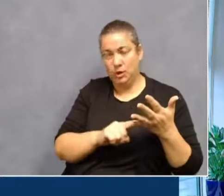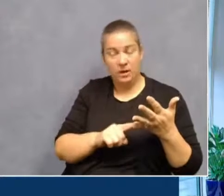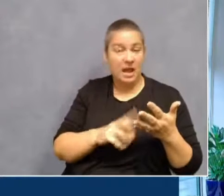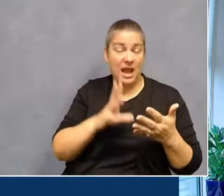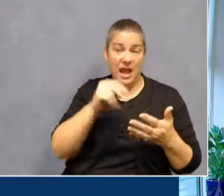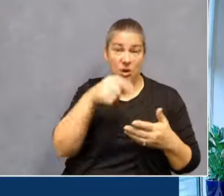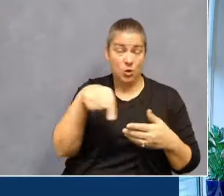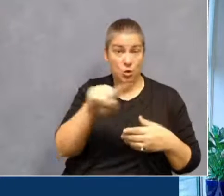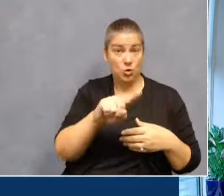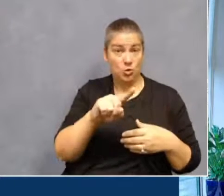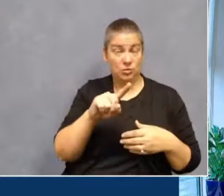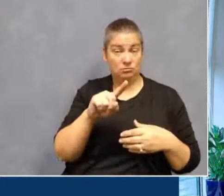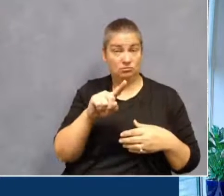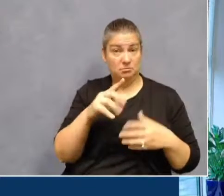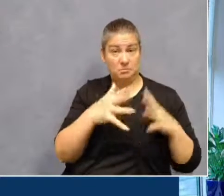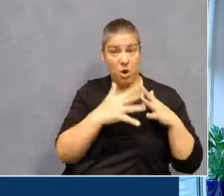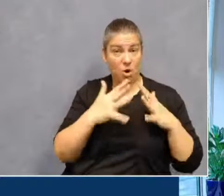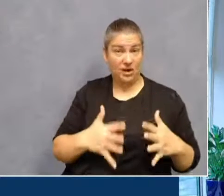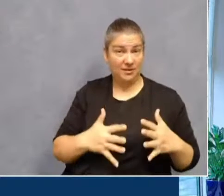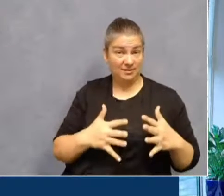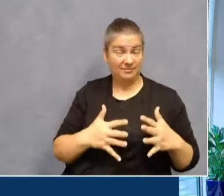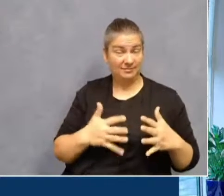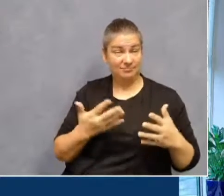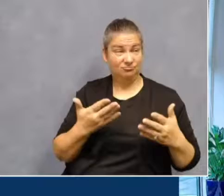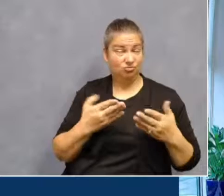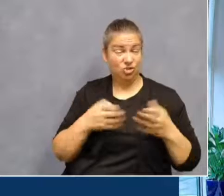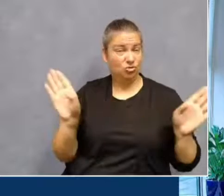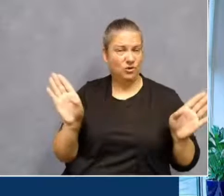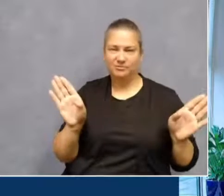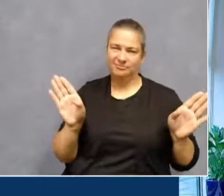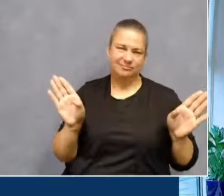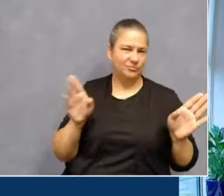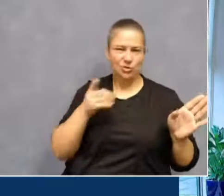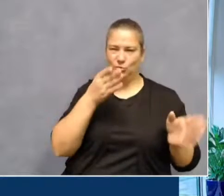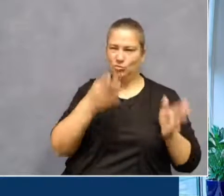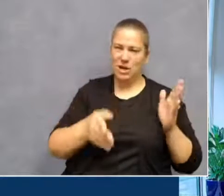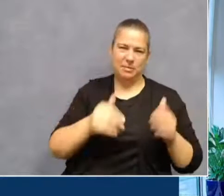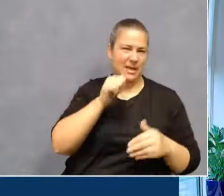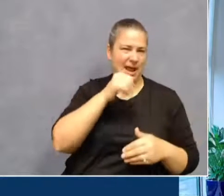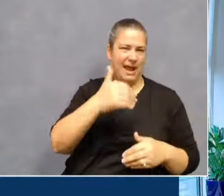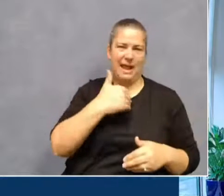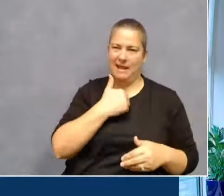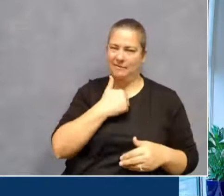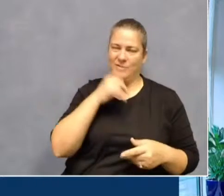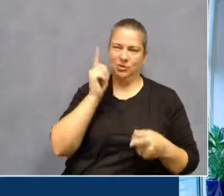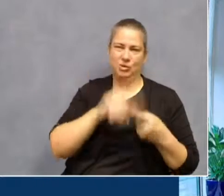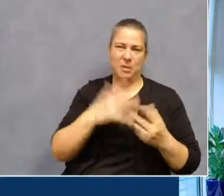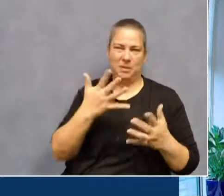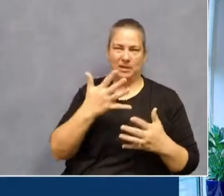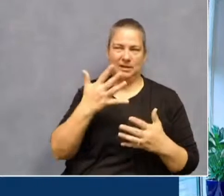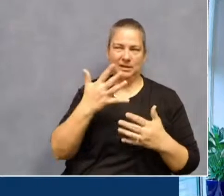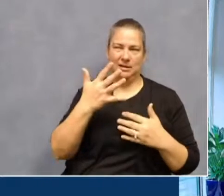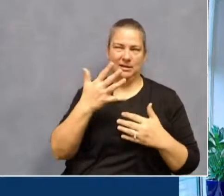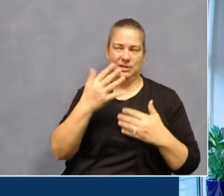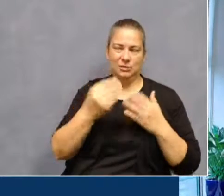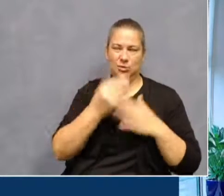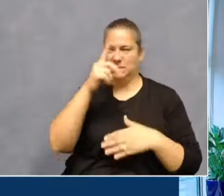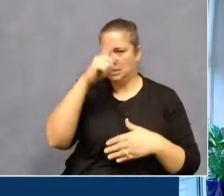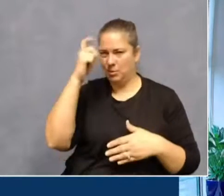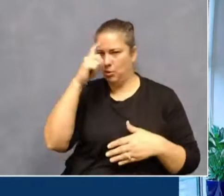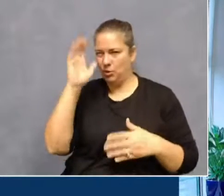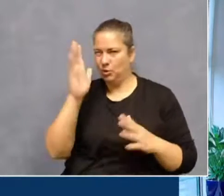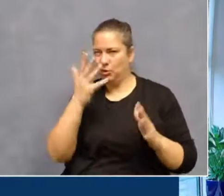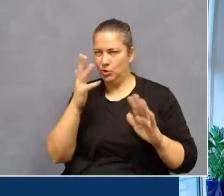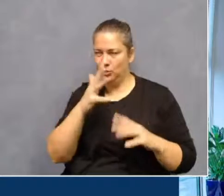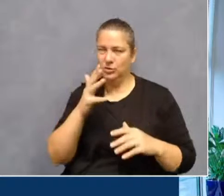access to the vaccine really until mid to late winter, probably early summer. but hopefully it will ramp up very quickly